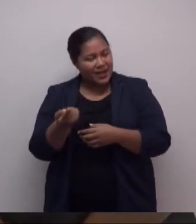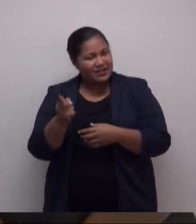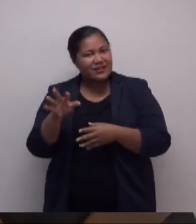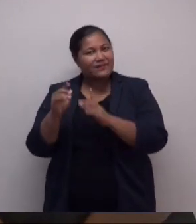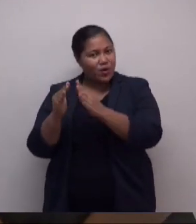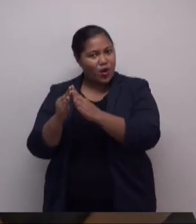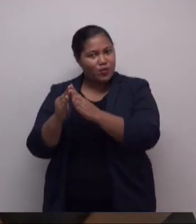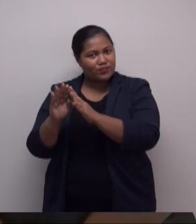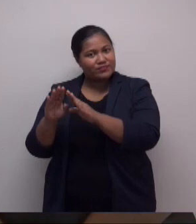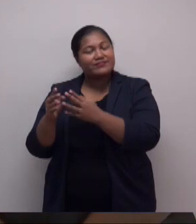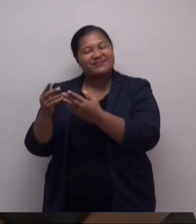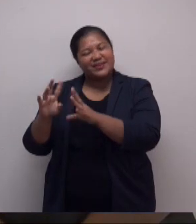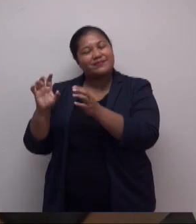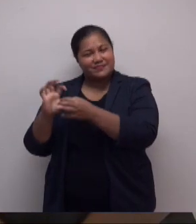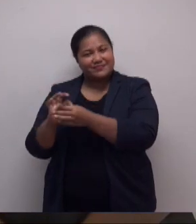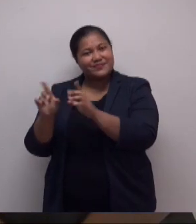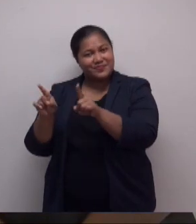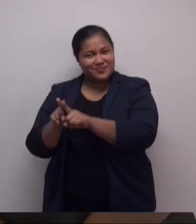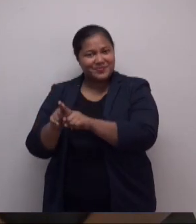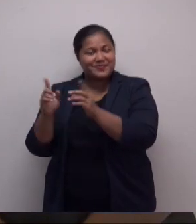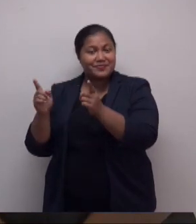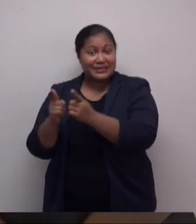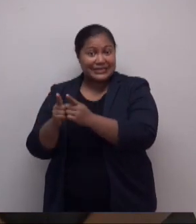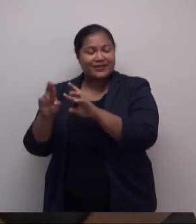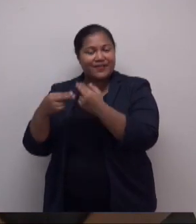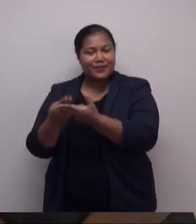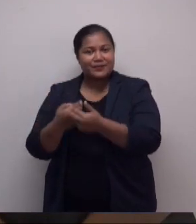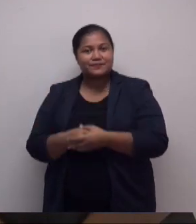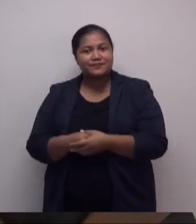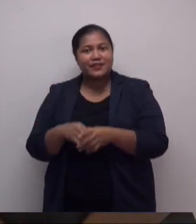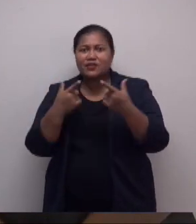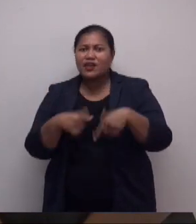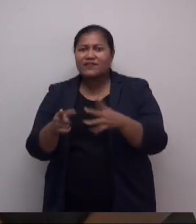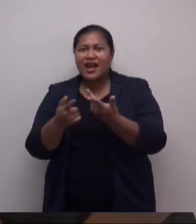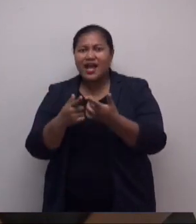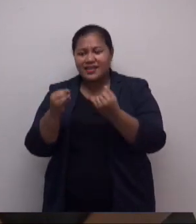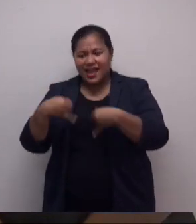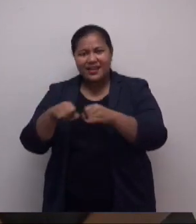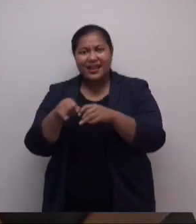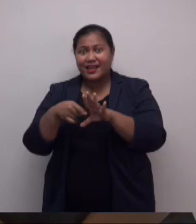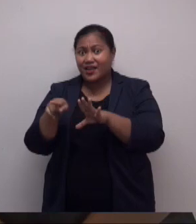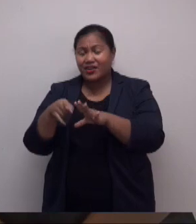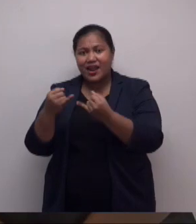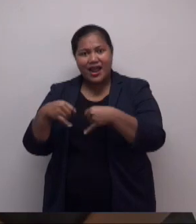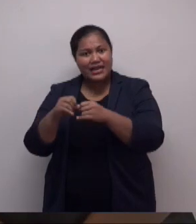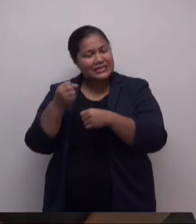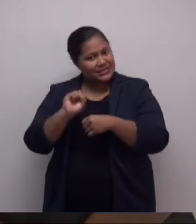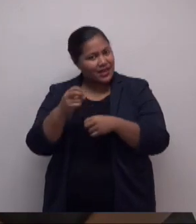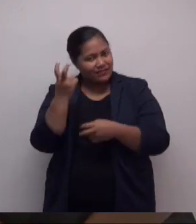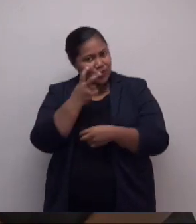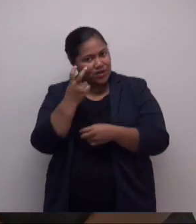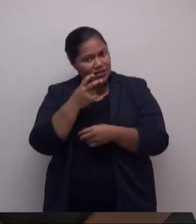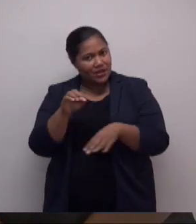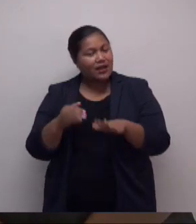with family at last. Travel to the other islands, including the outer islands, will still be maintained under